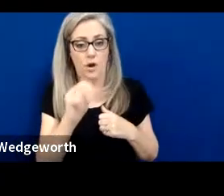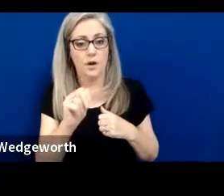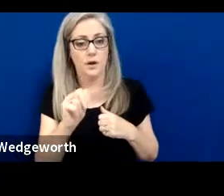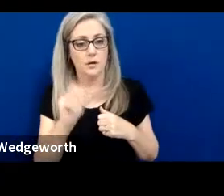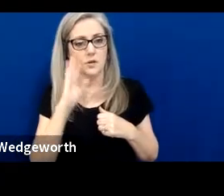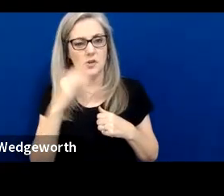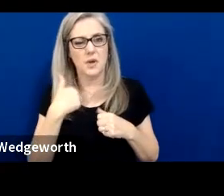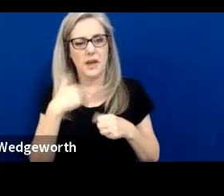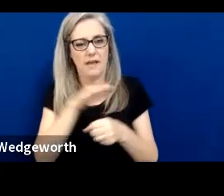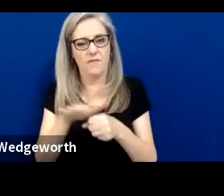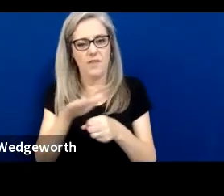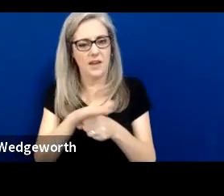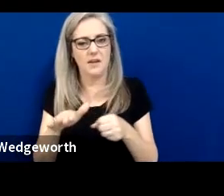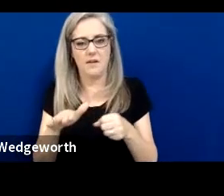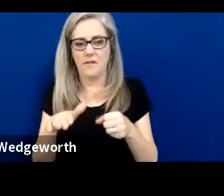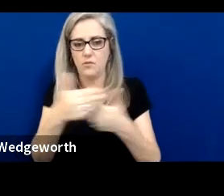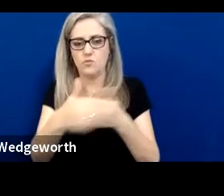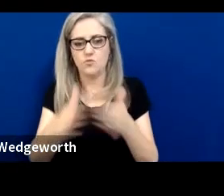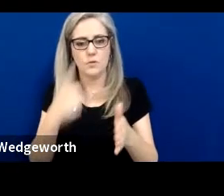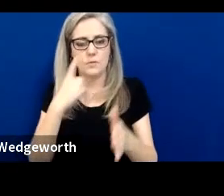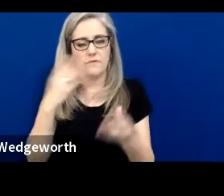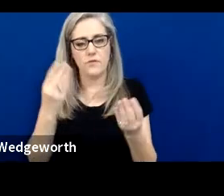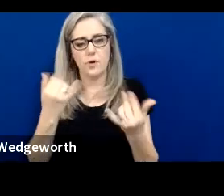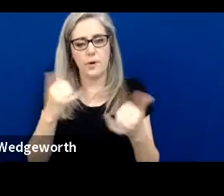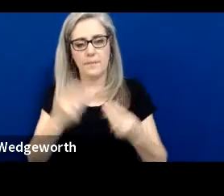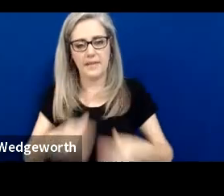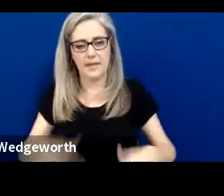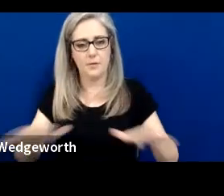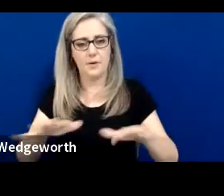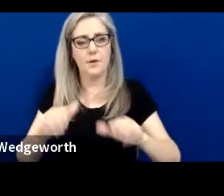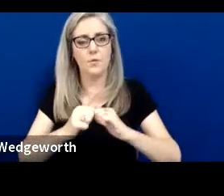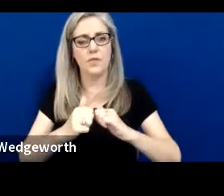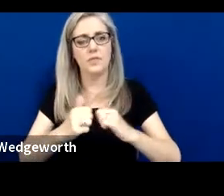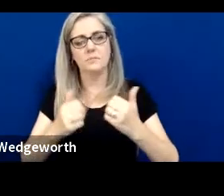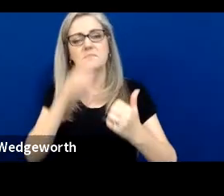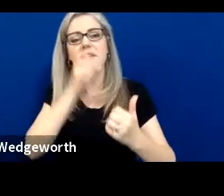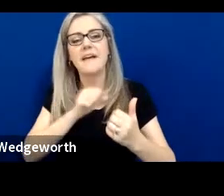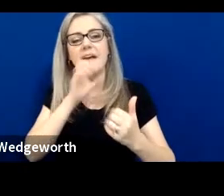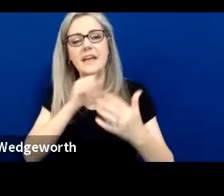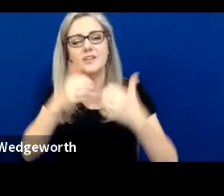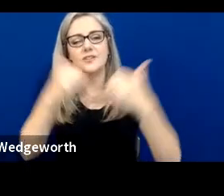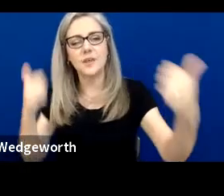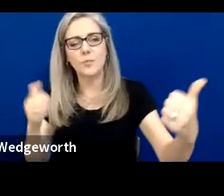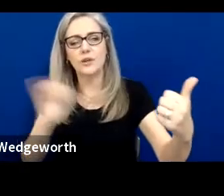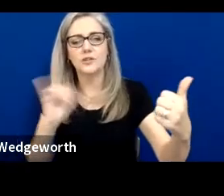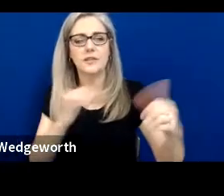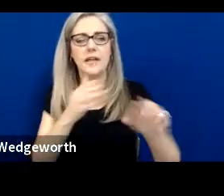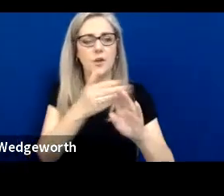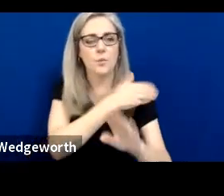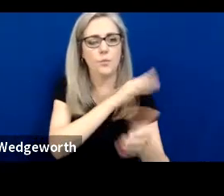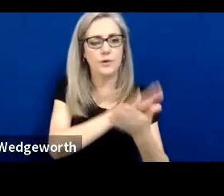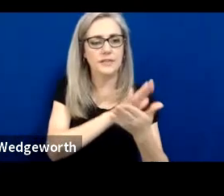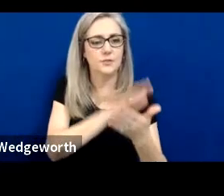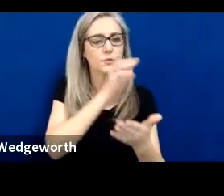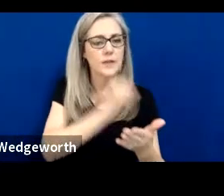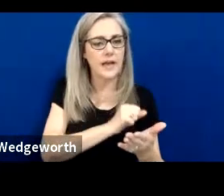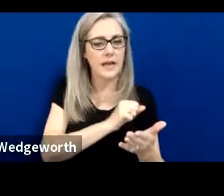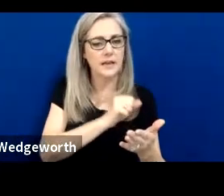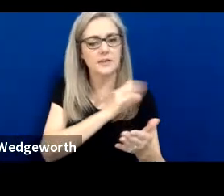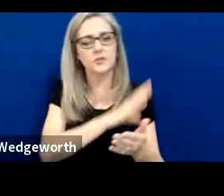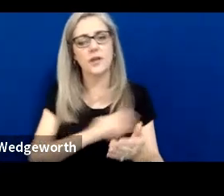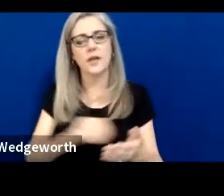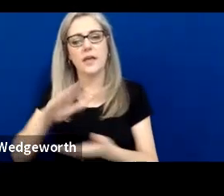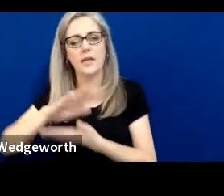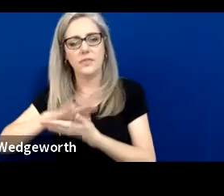this playground with different age separation for like preschool age children and then also school age children, while